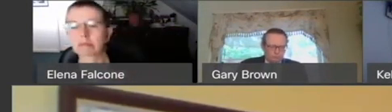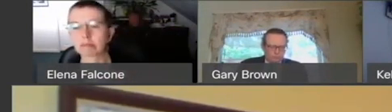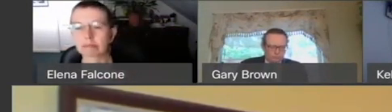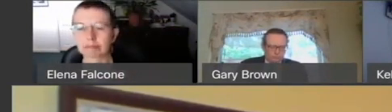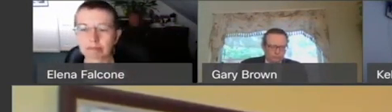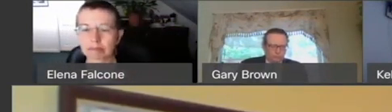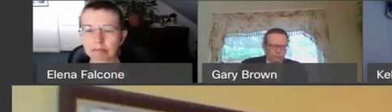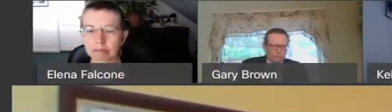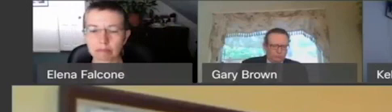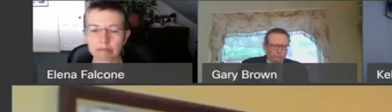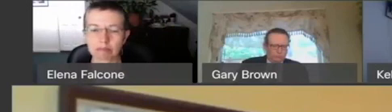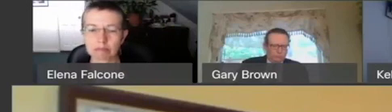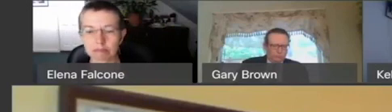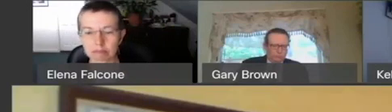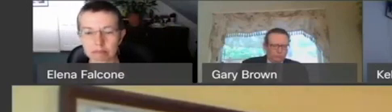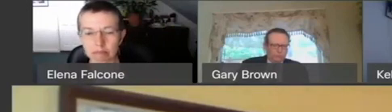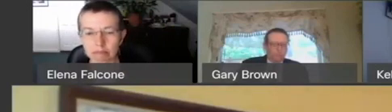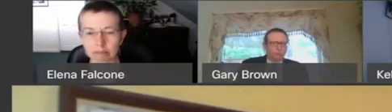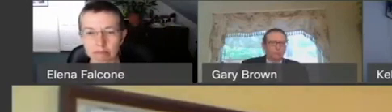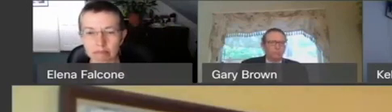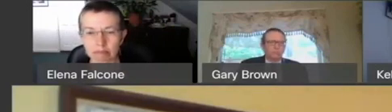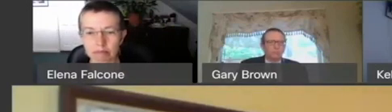hand sanitizer.